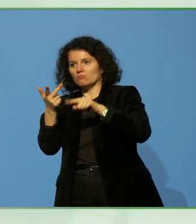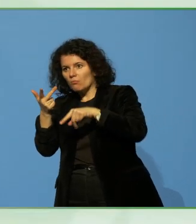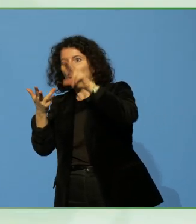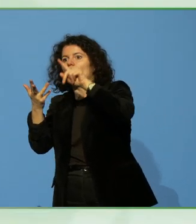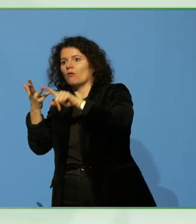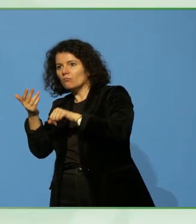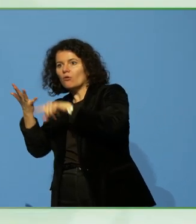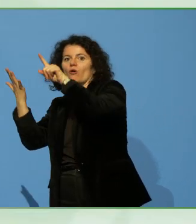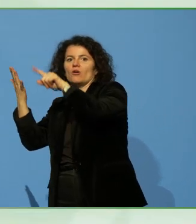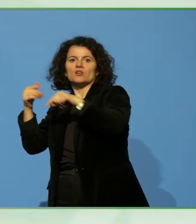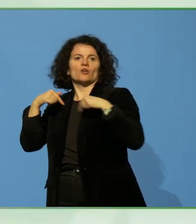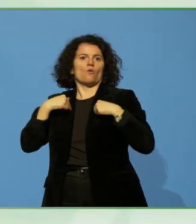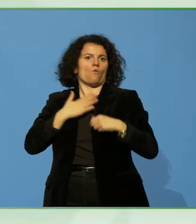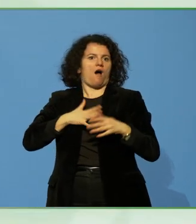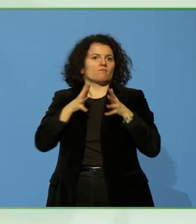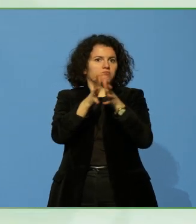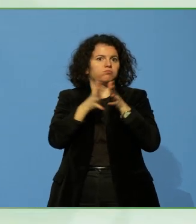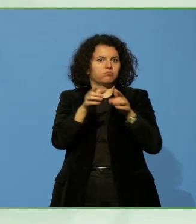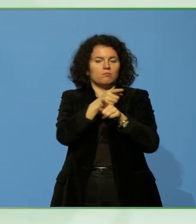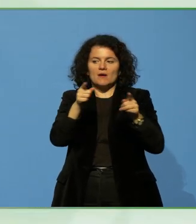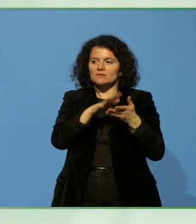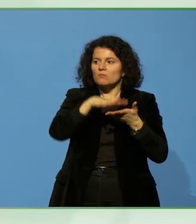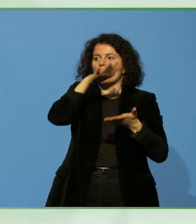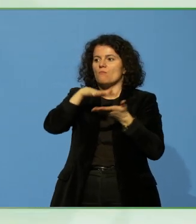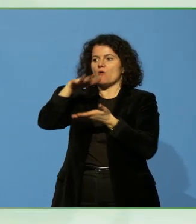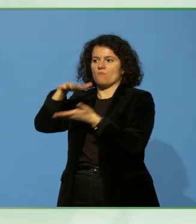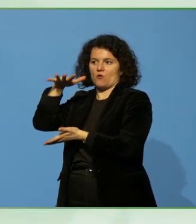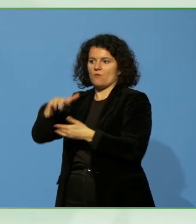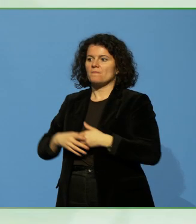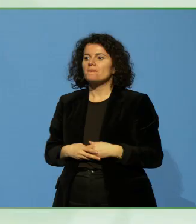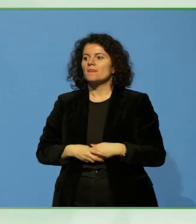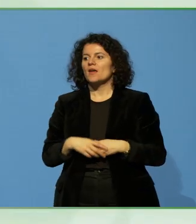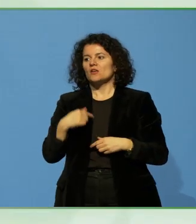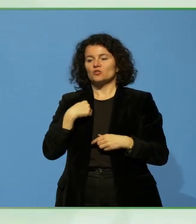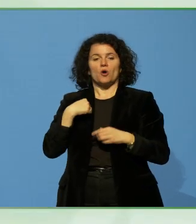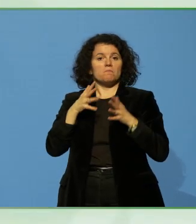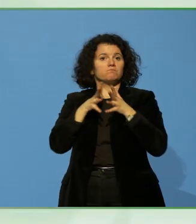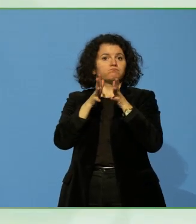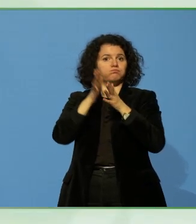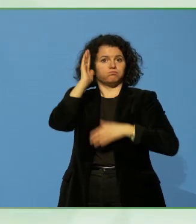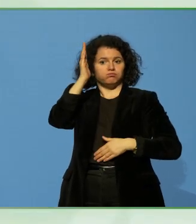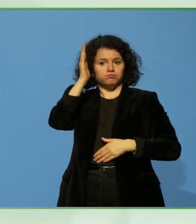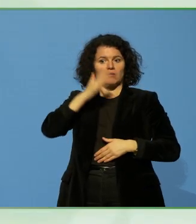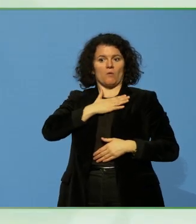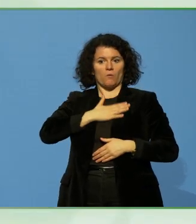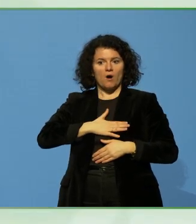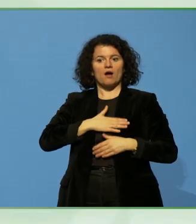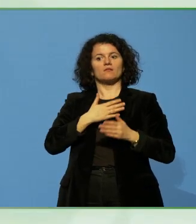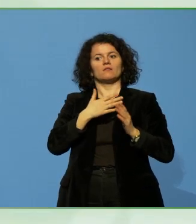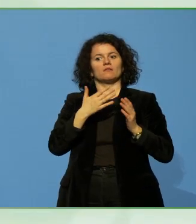my presentation is that we are now moving to the phase where we need to design that. And